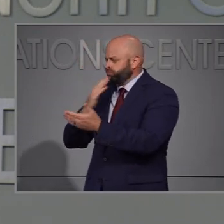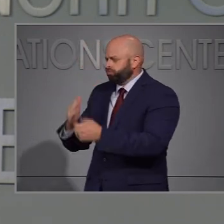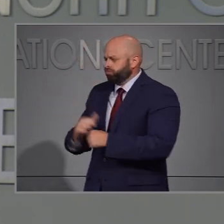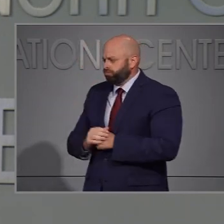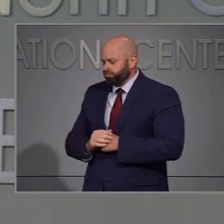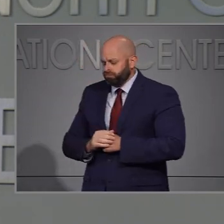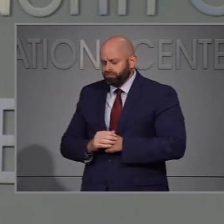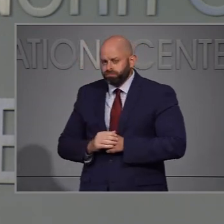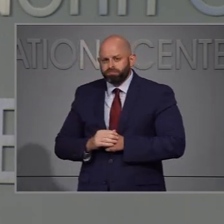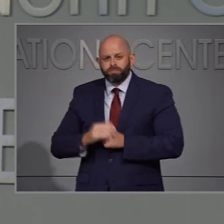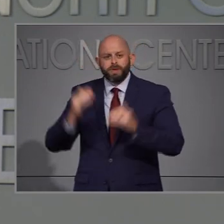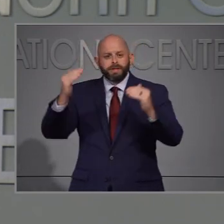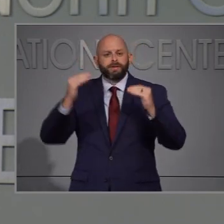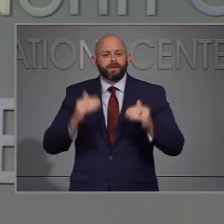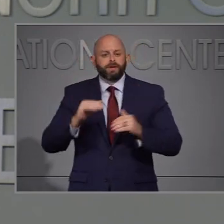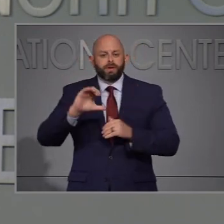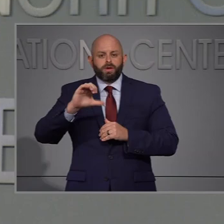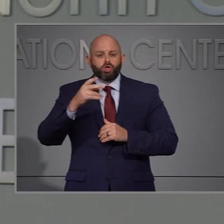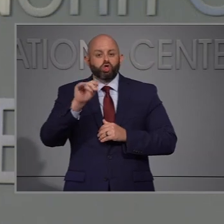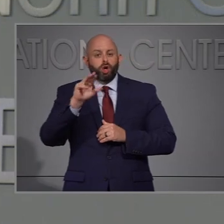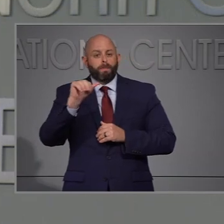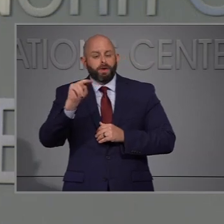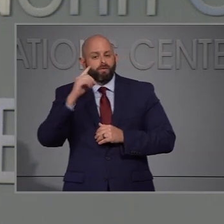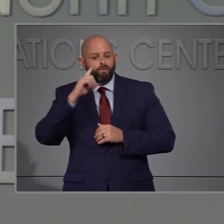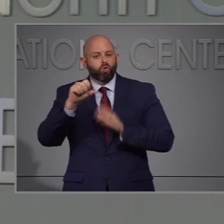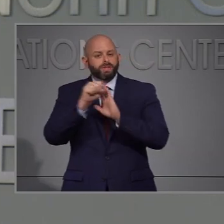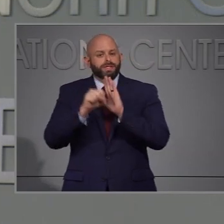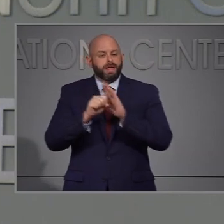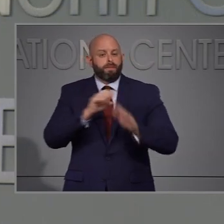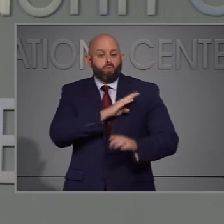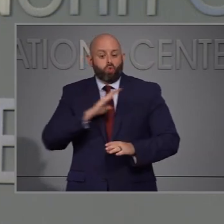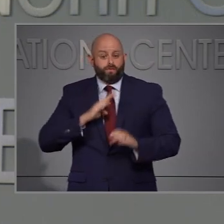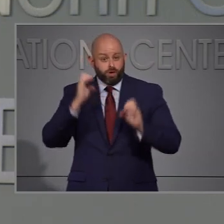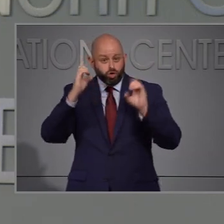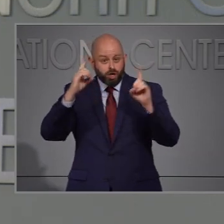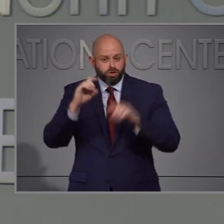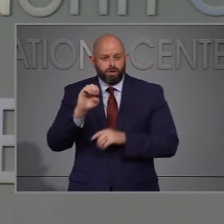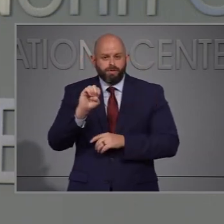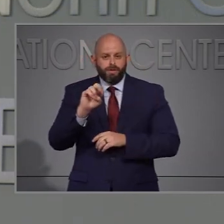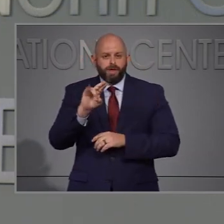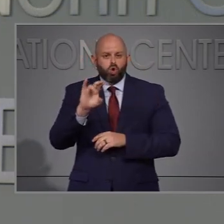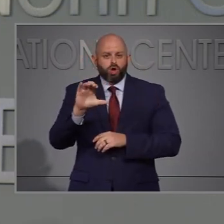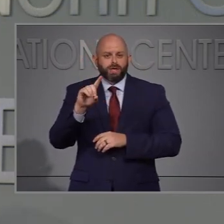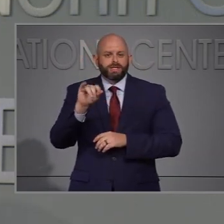of our State Board of Education, Eric Davis, to offer some remarks.